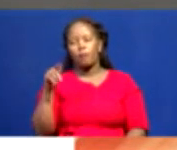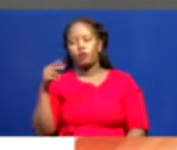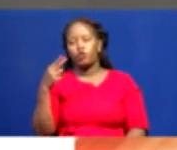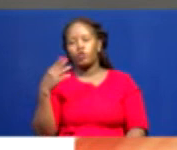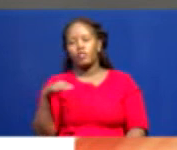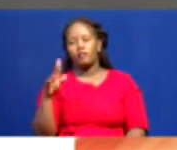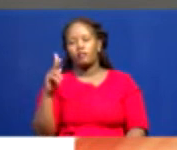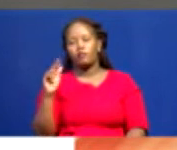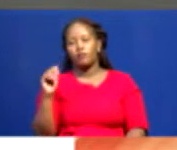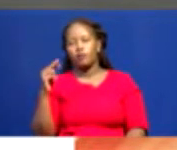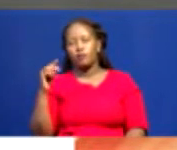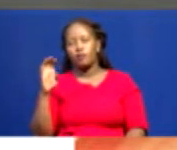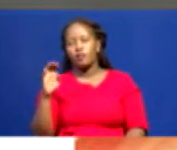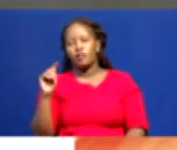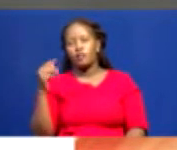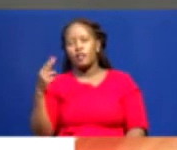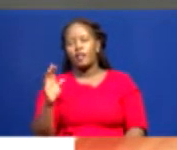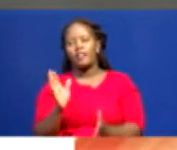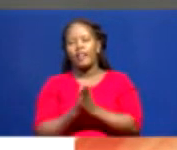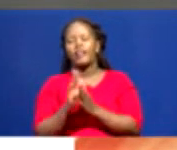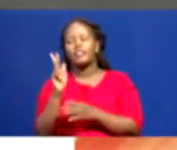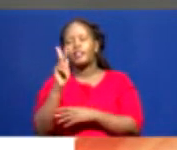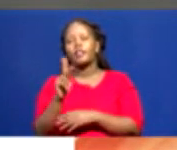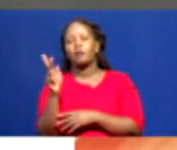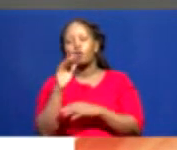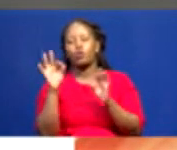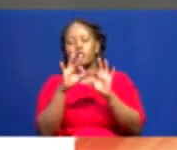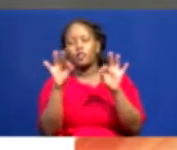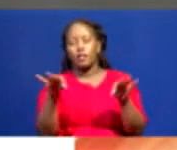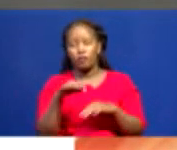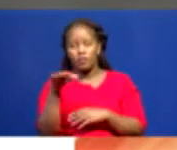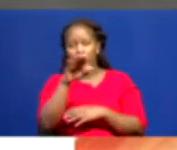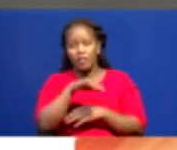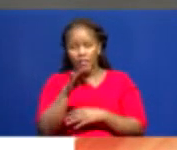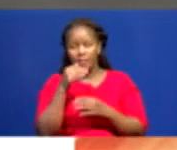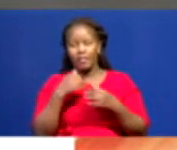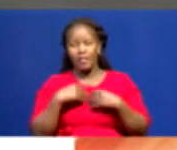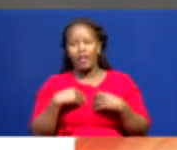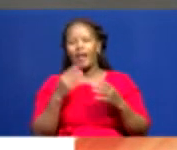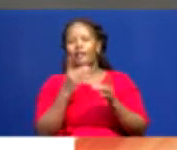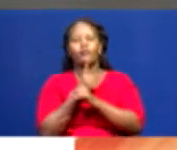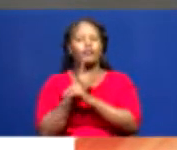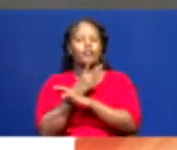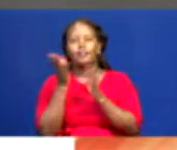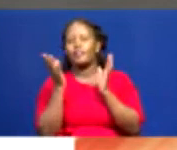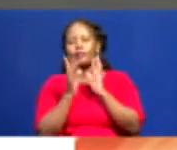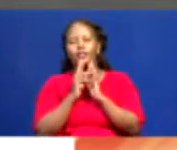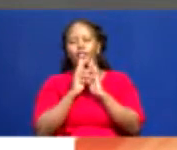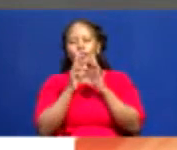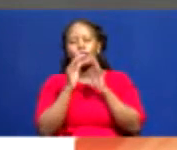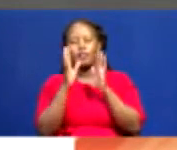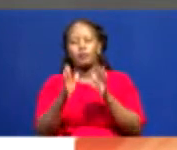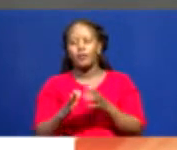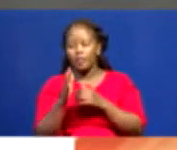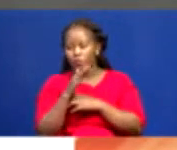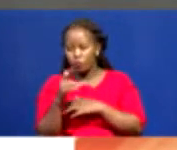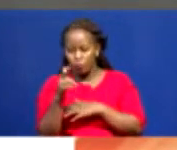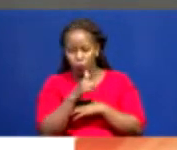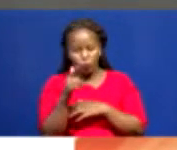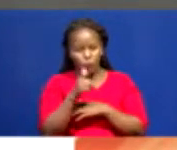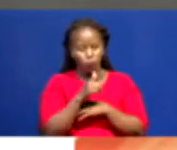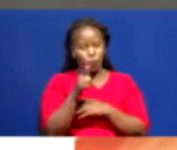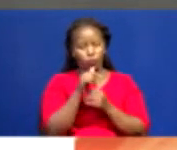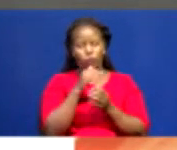Kamkunji grounds. Still in the county of Nairobi, we have experienced journalists positioned in all